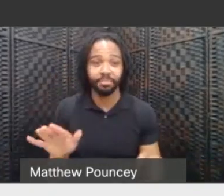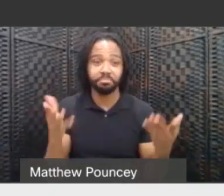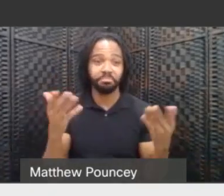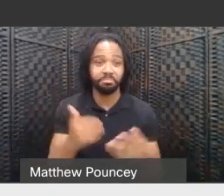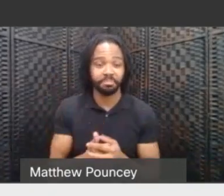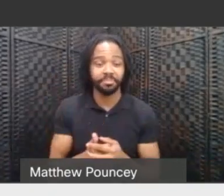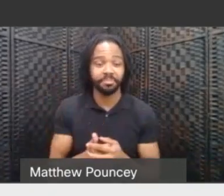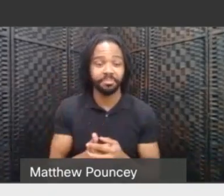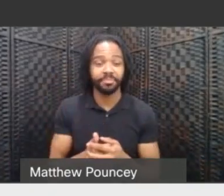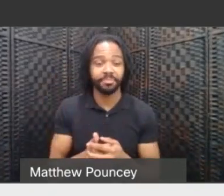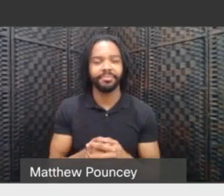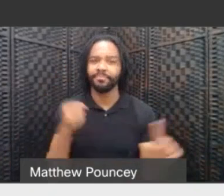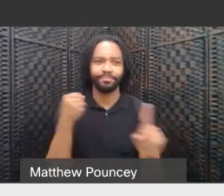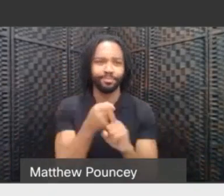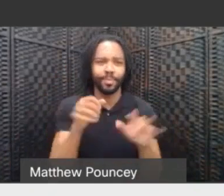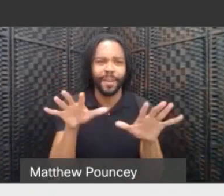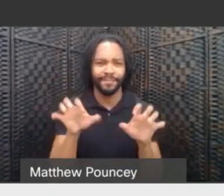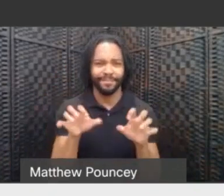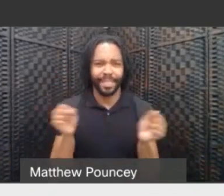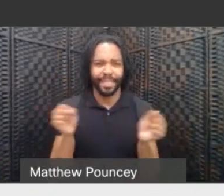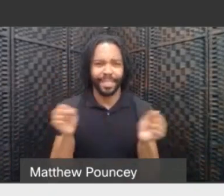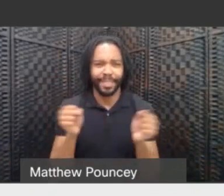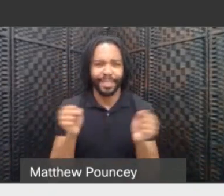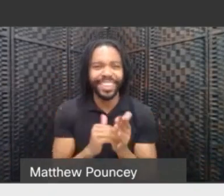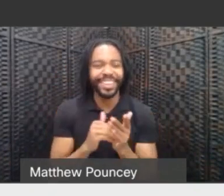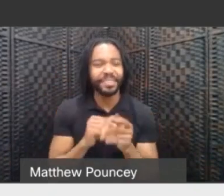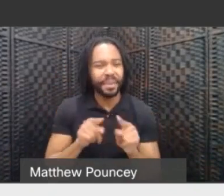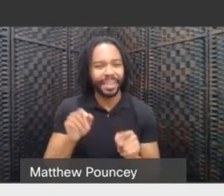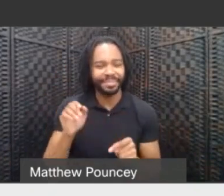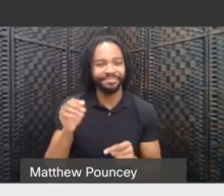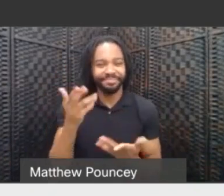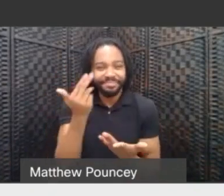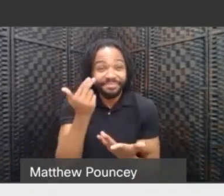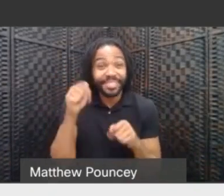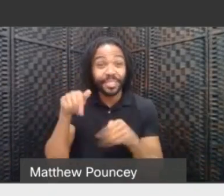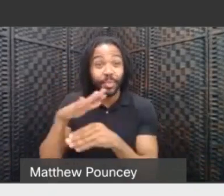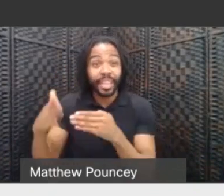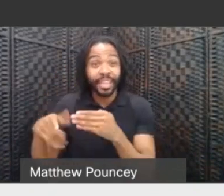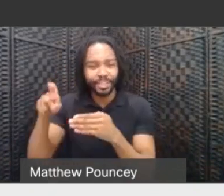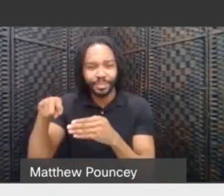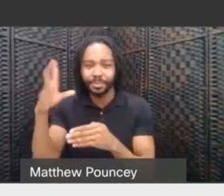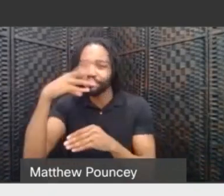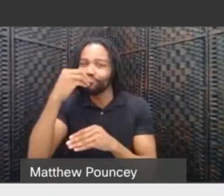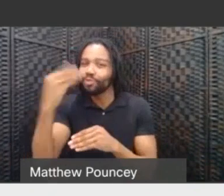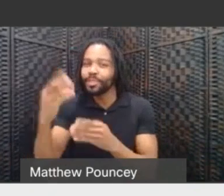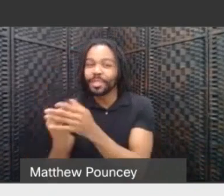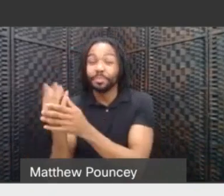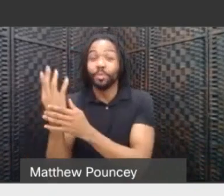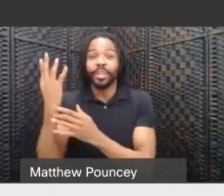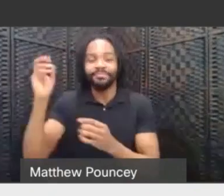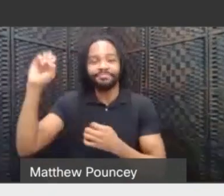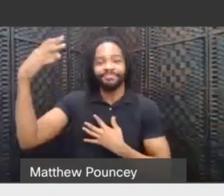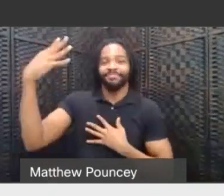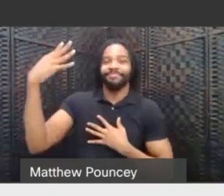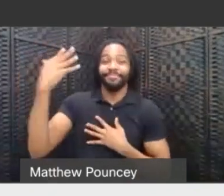It became winter again today, but this weekend is supposed to be like a beautiful spring weekend. So I hope that everyone enjoys their